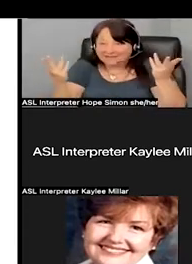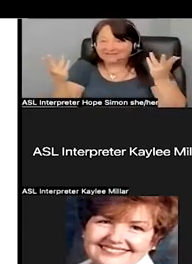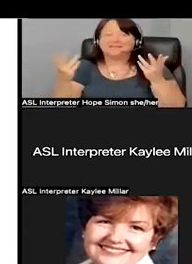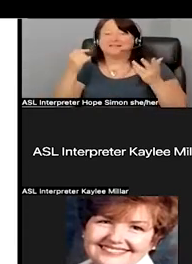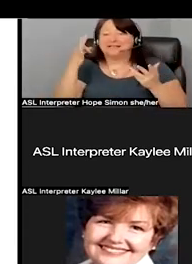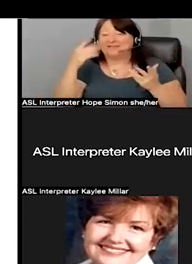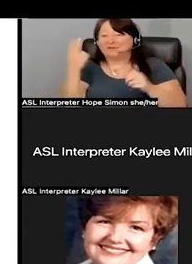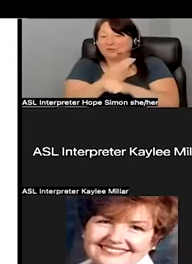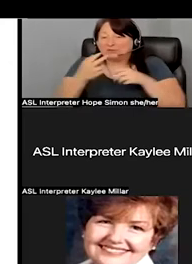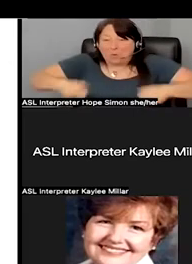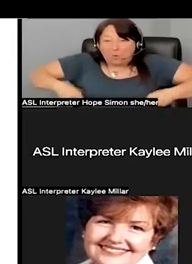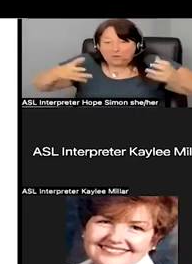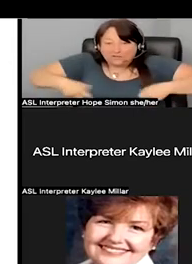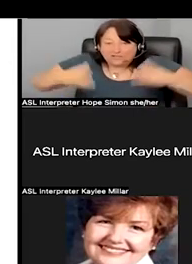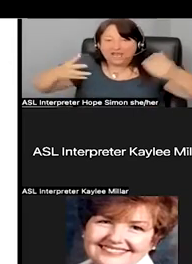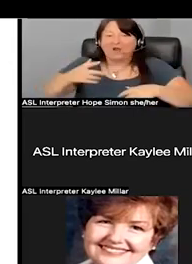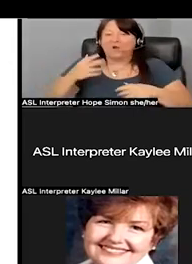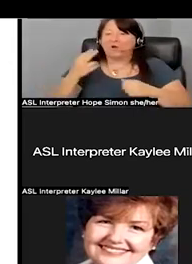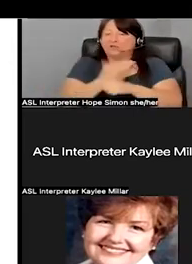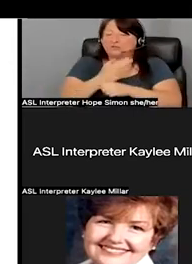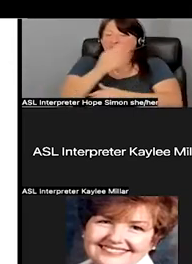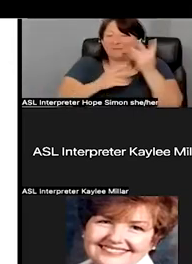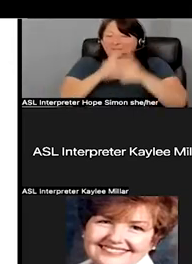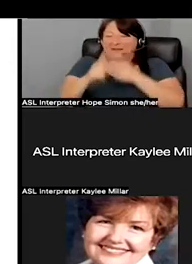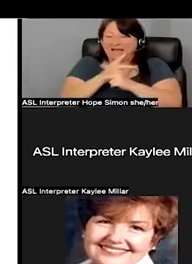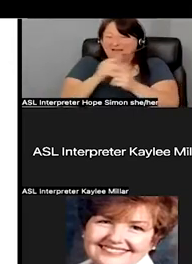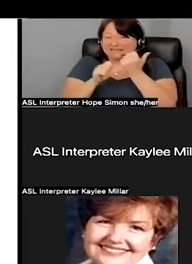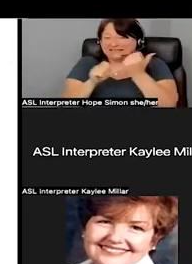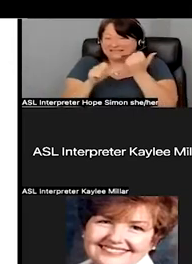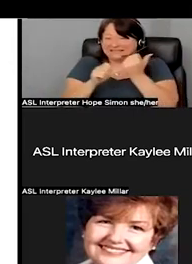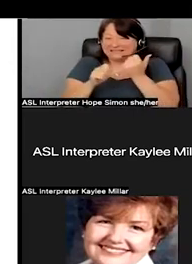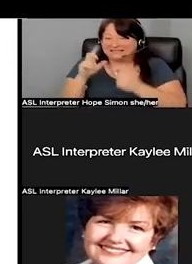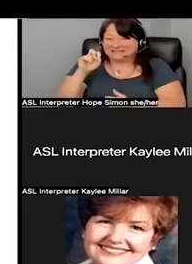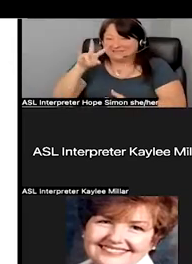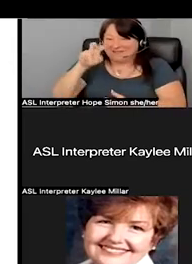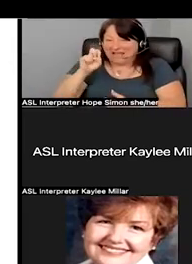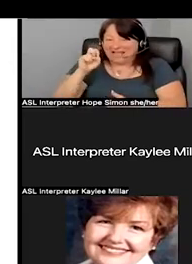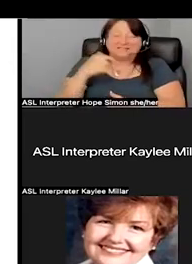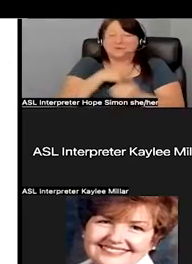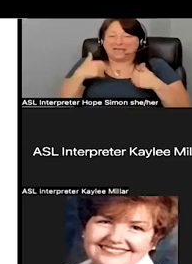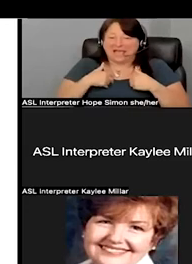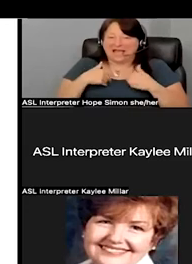uses a wheelchair or other assistance device. We have guidelines on what we call,